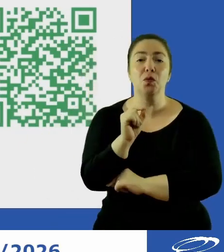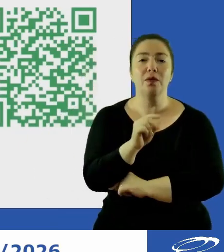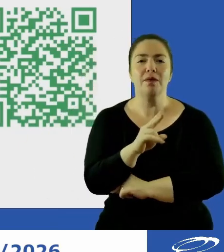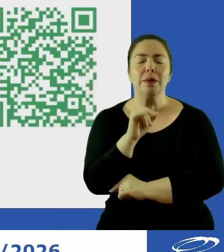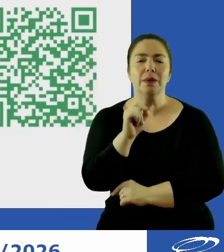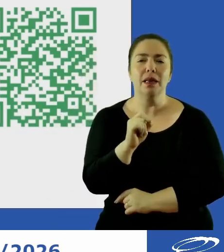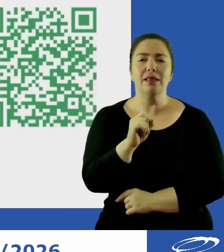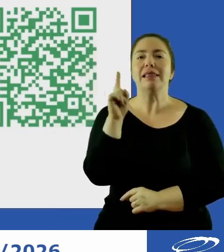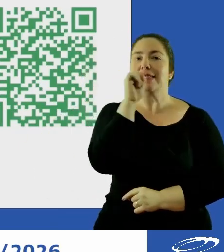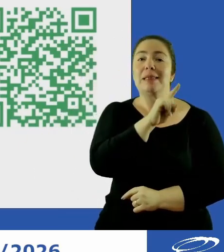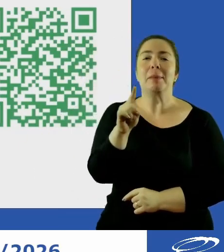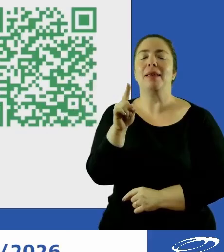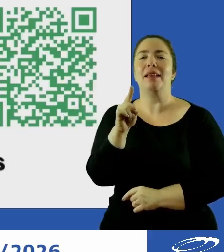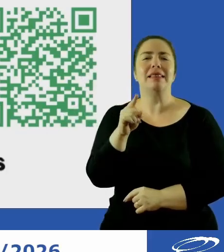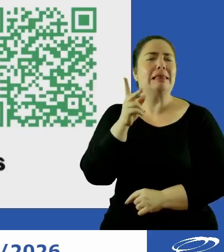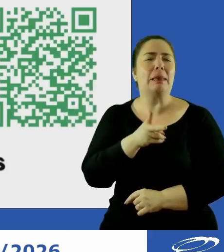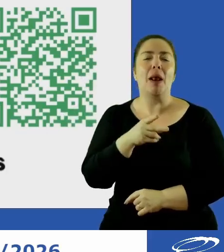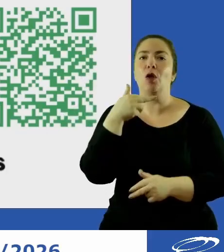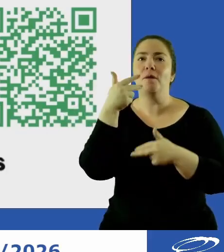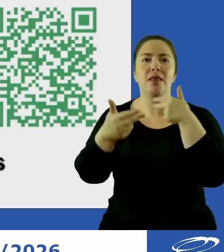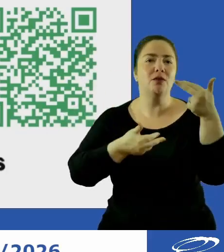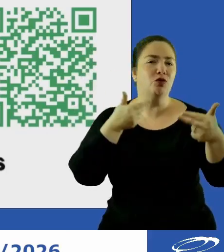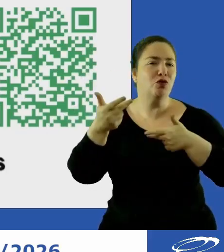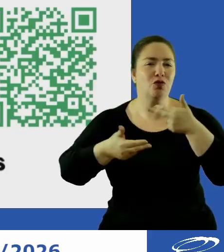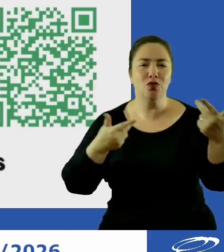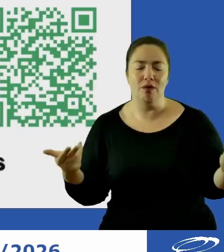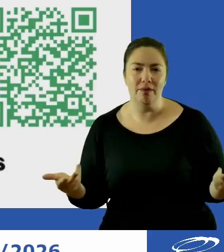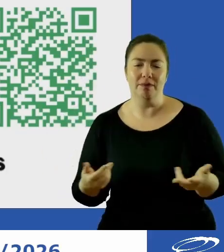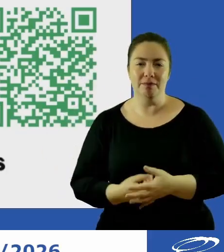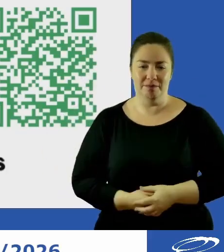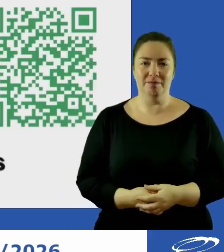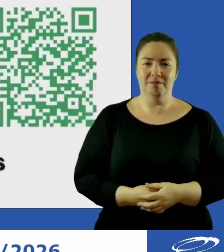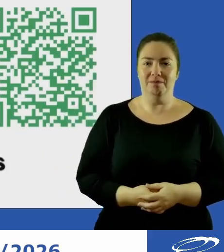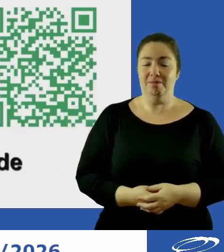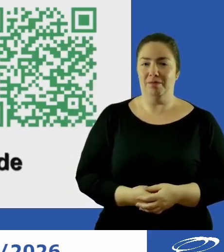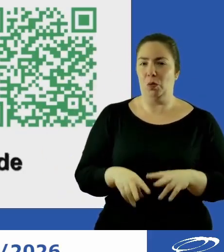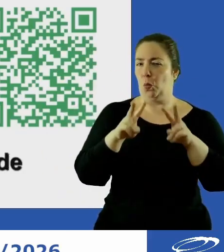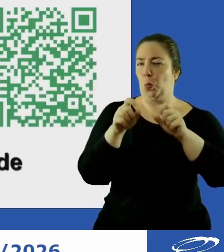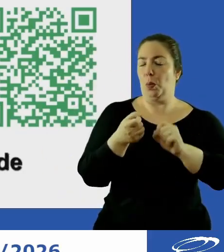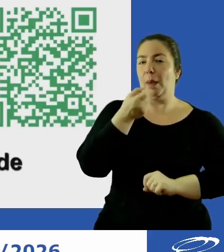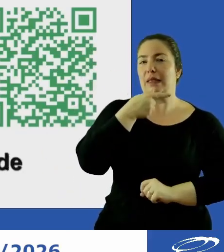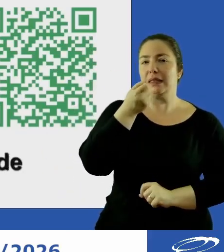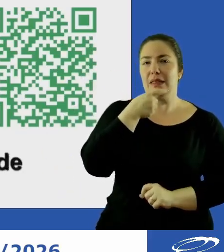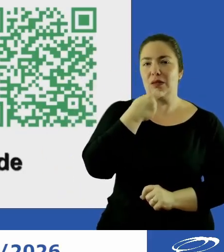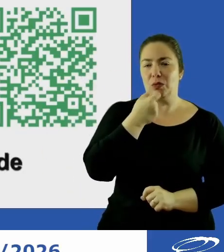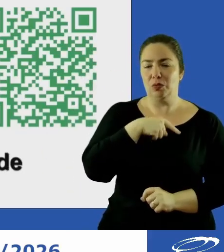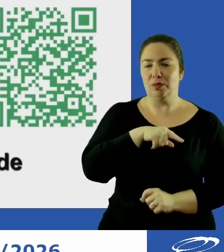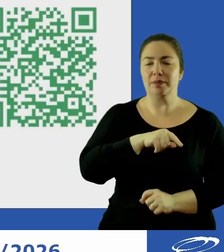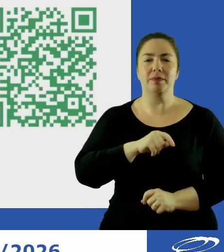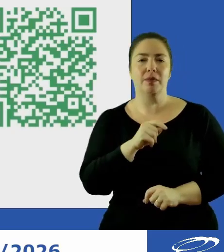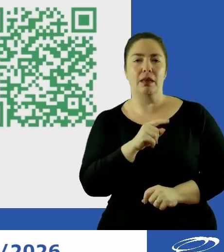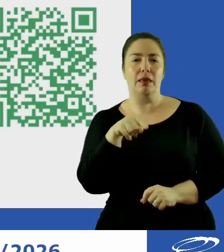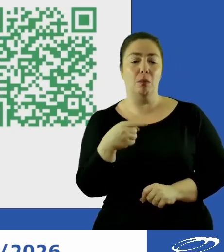week the most relevant papers in the literature of the past 2 weeks. And so I think it